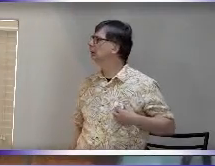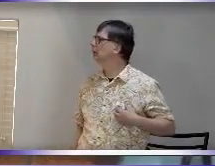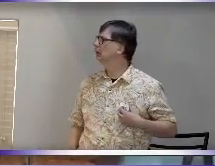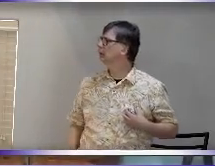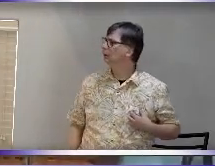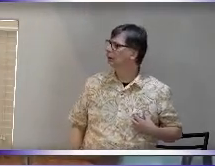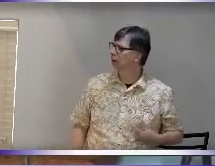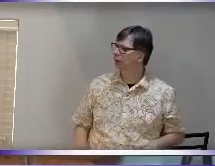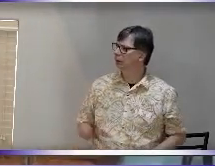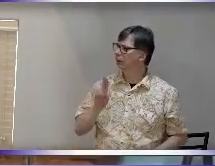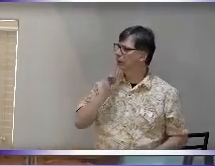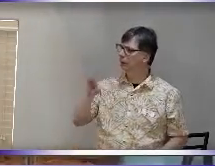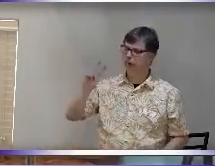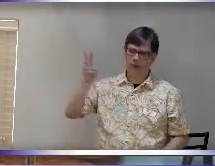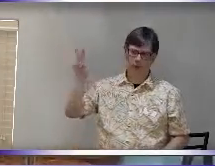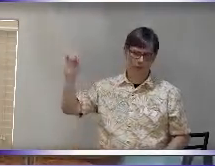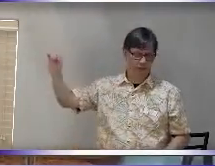It's a verb now, we're othering.